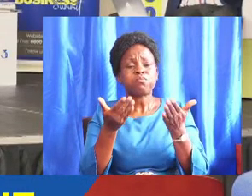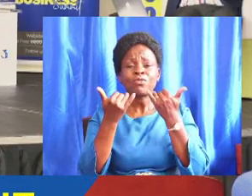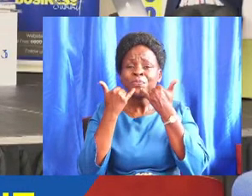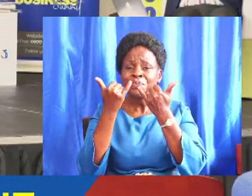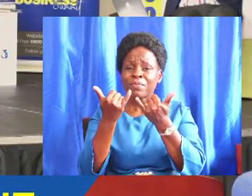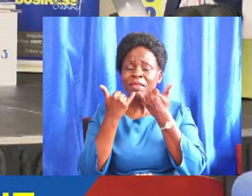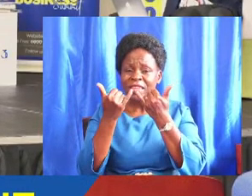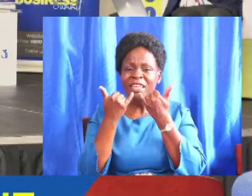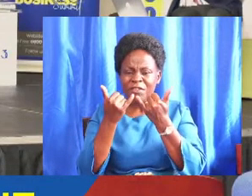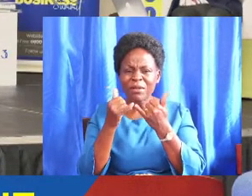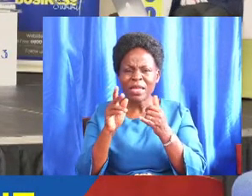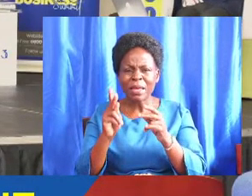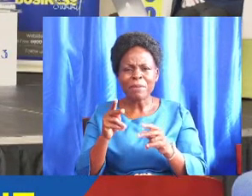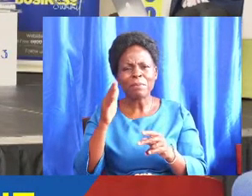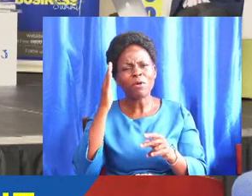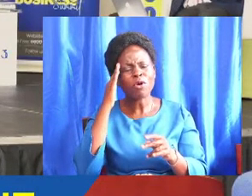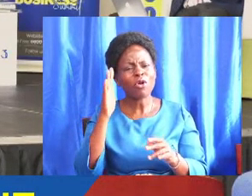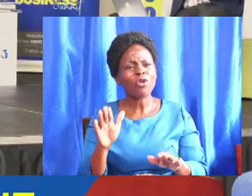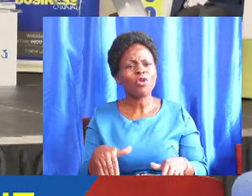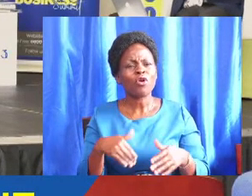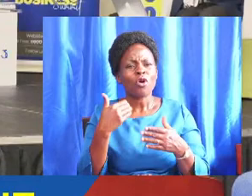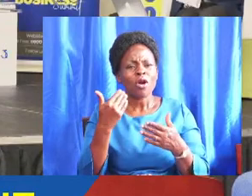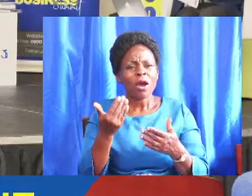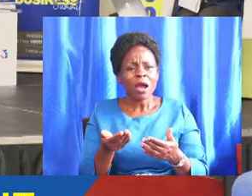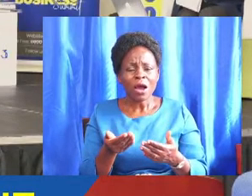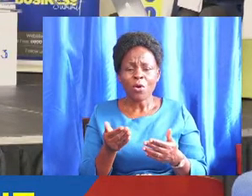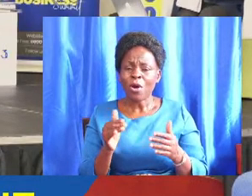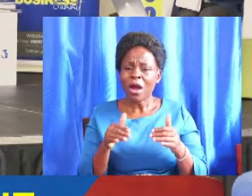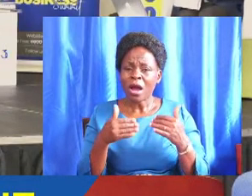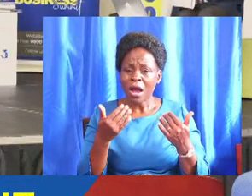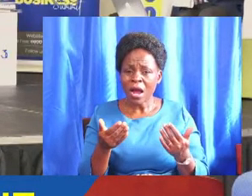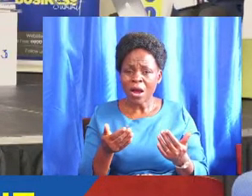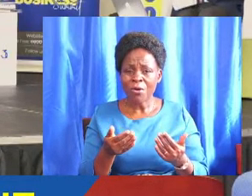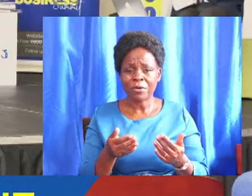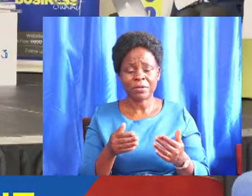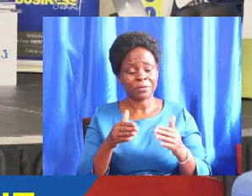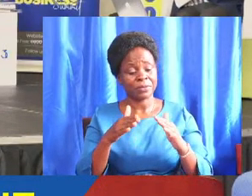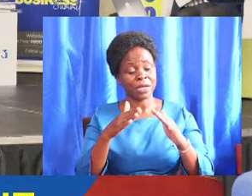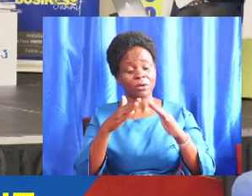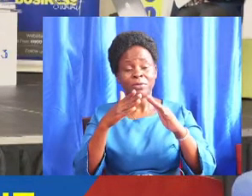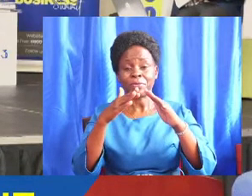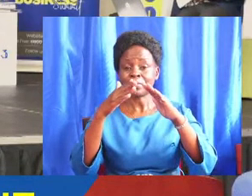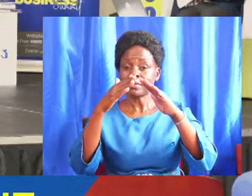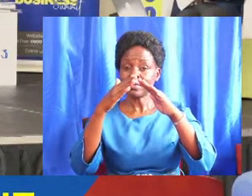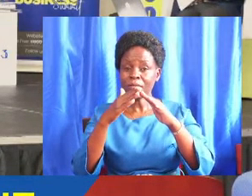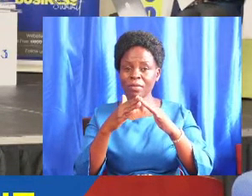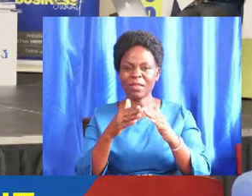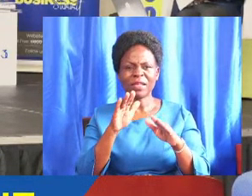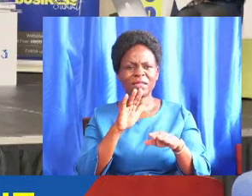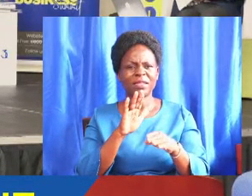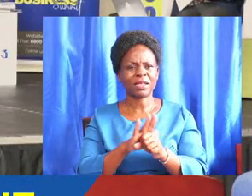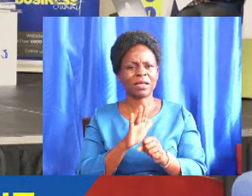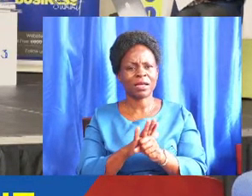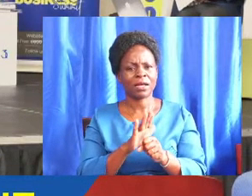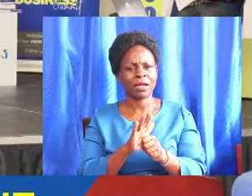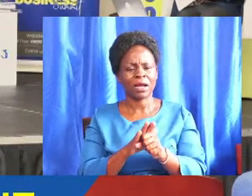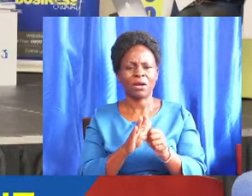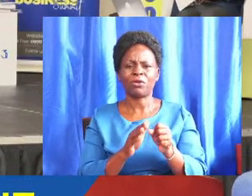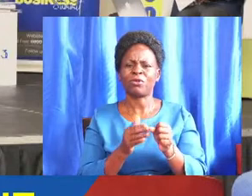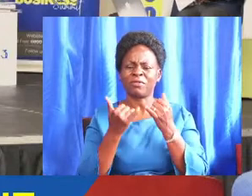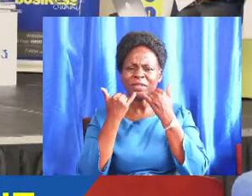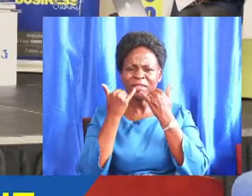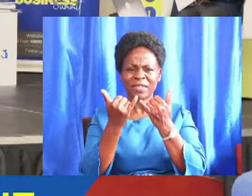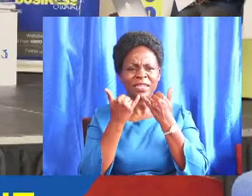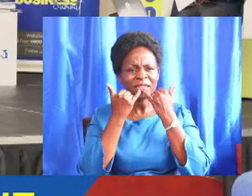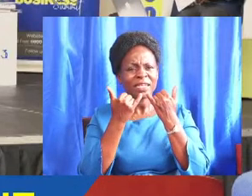information, how do they get to know, the consumers so of this product? The real estate, there is a move. There's a lot of speculation at the moment. Information